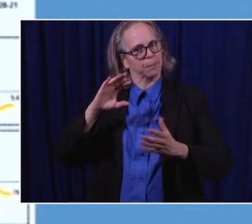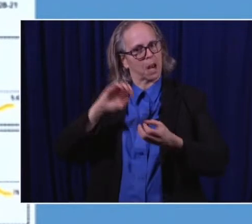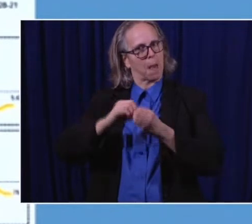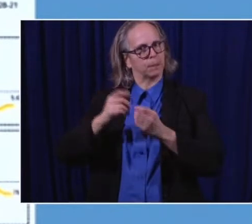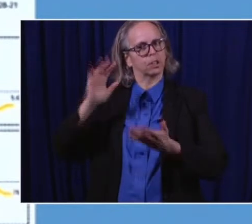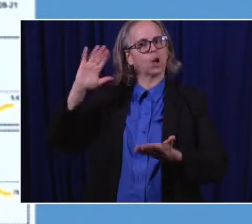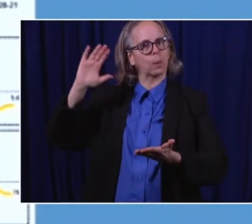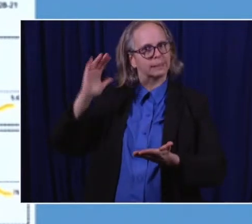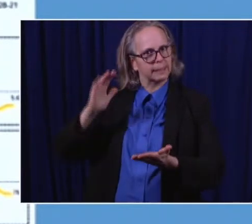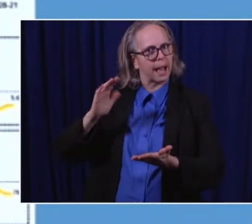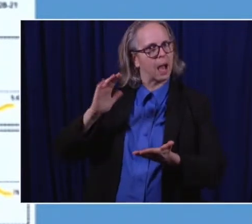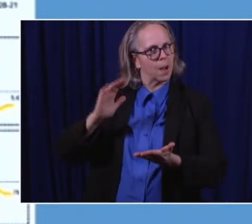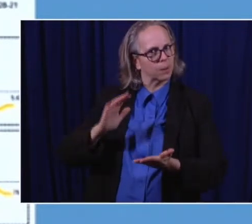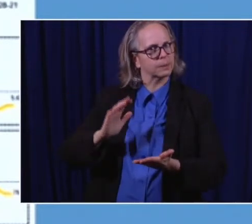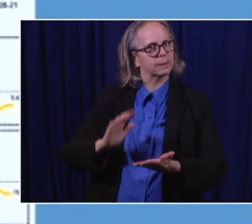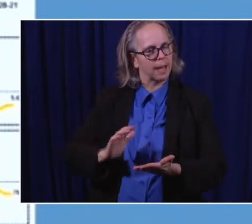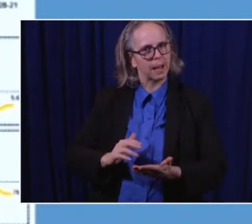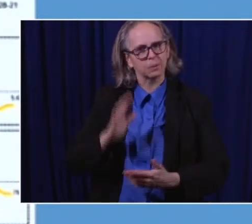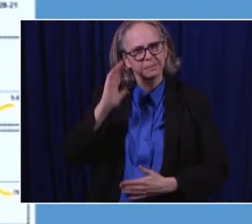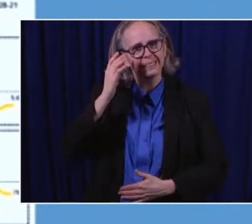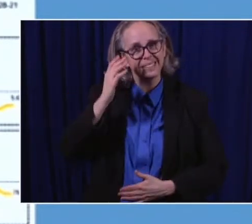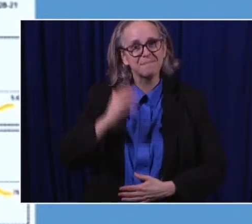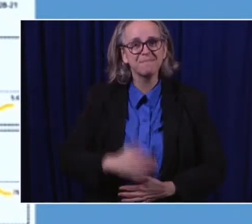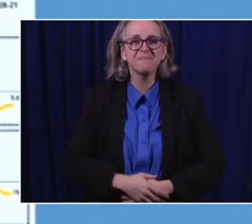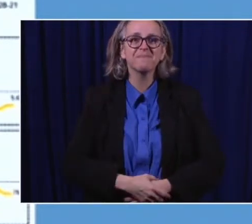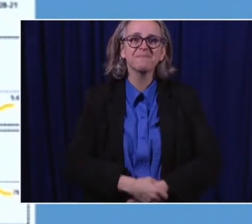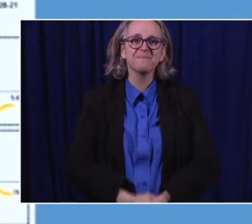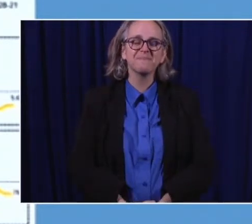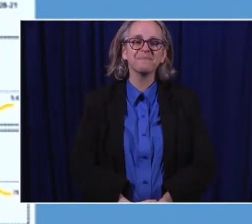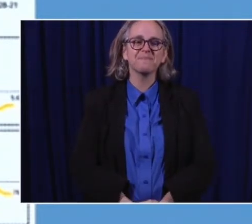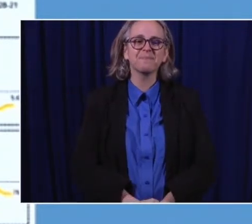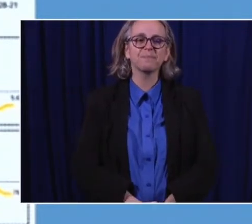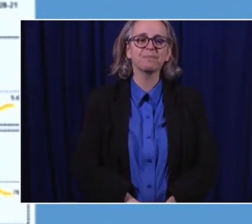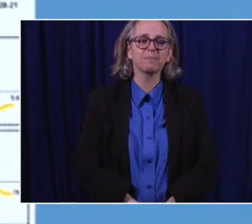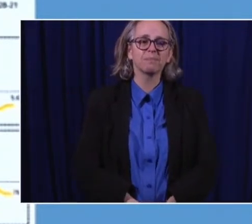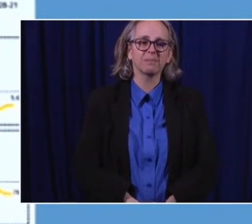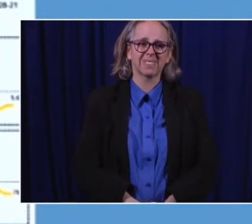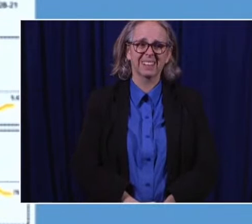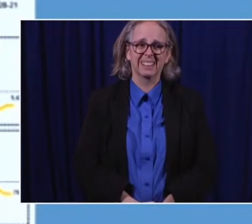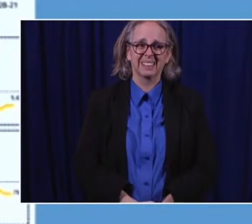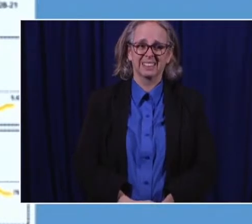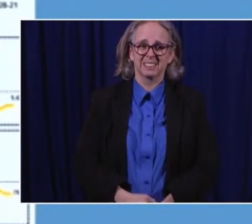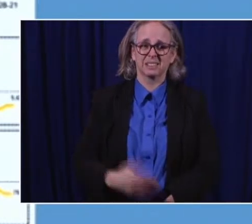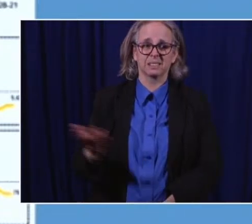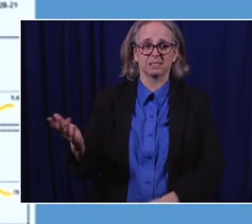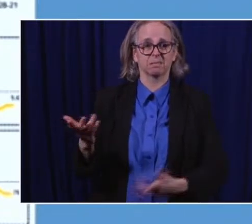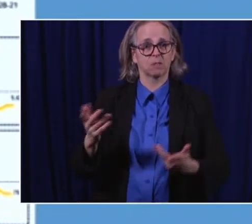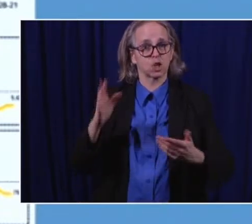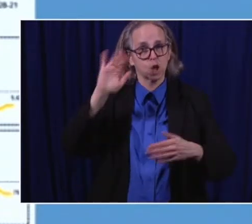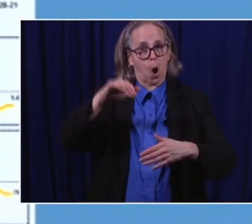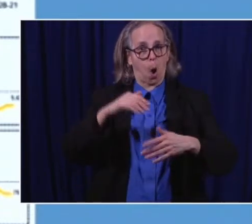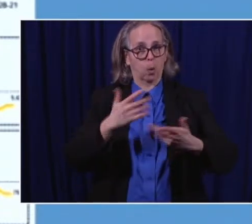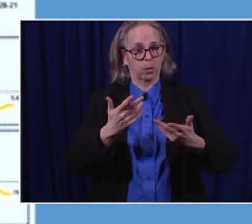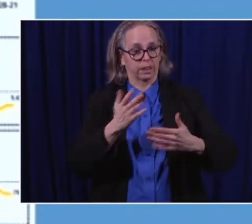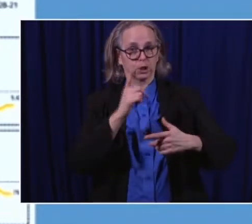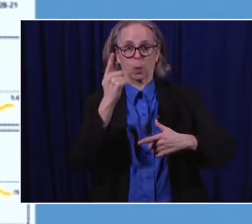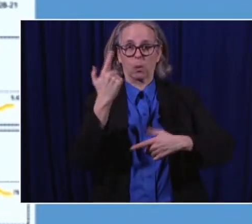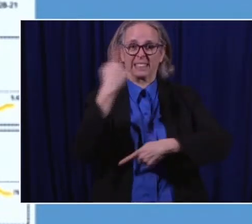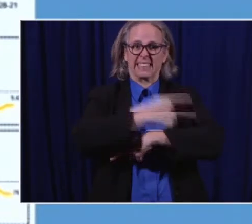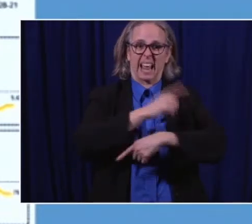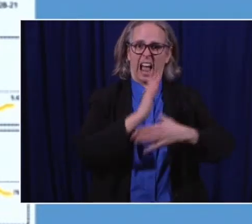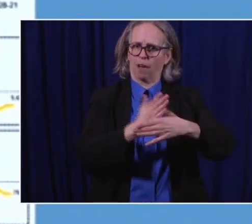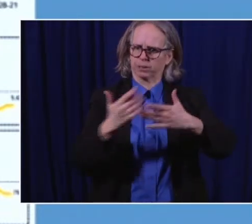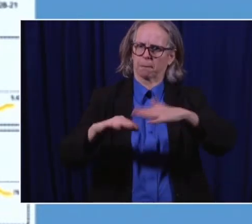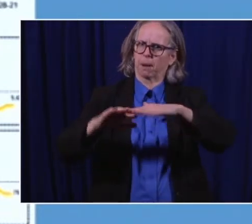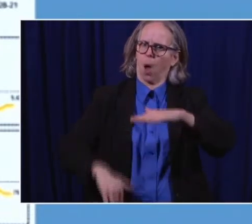so. So again, that is below the 21-day average. Our deaths, sadly, 75, which